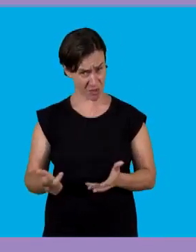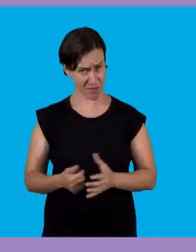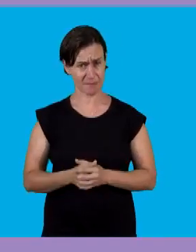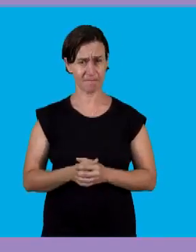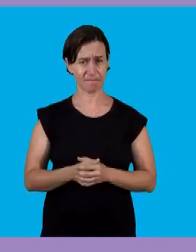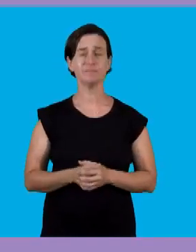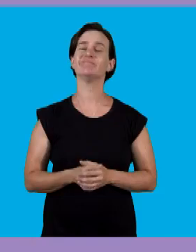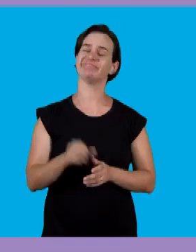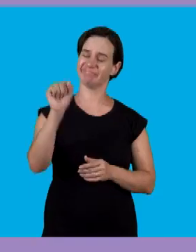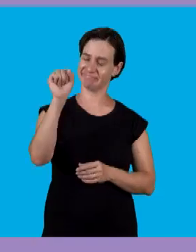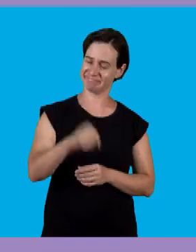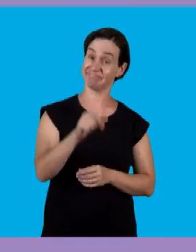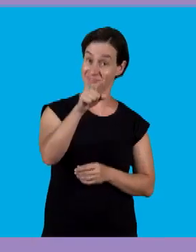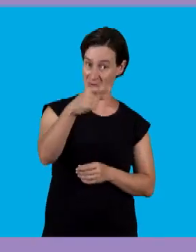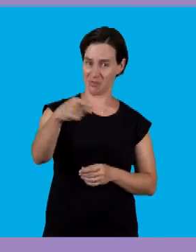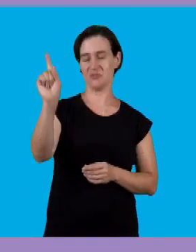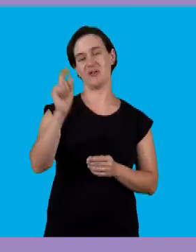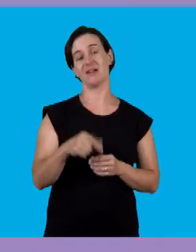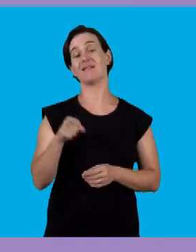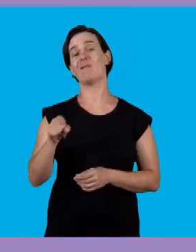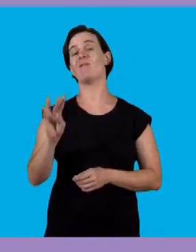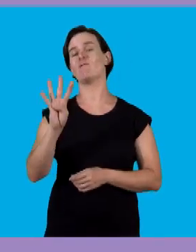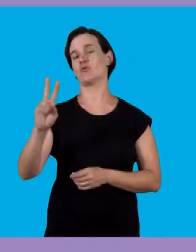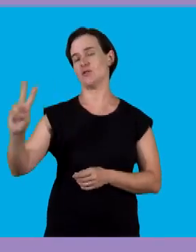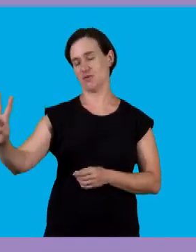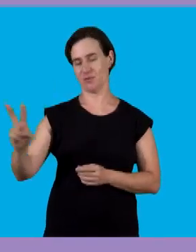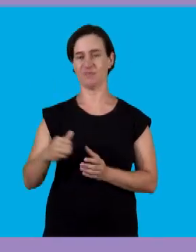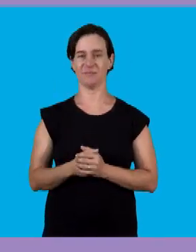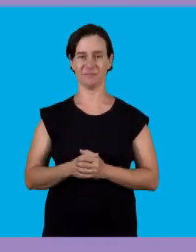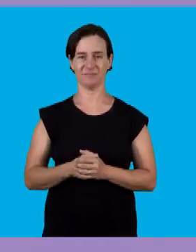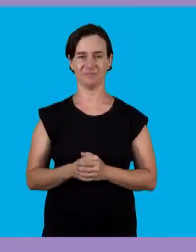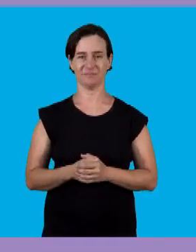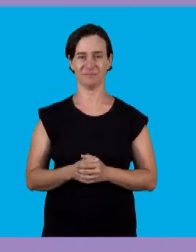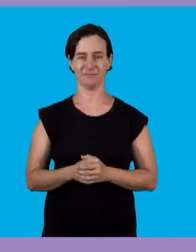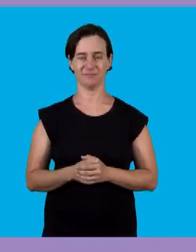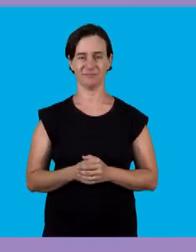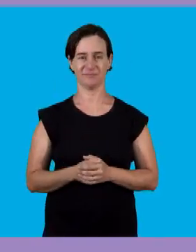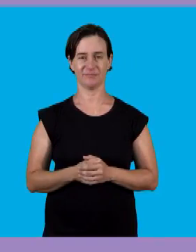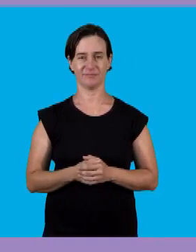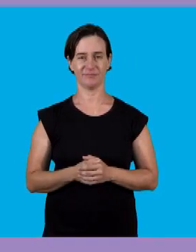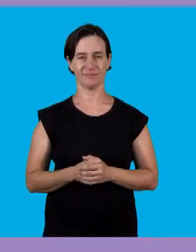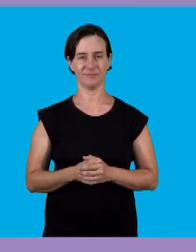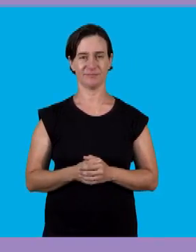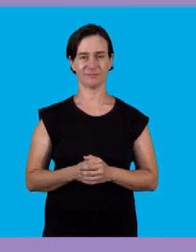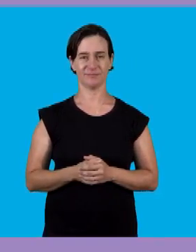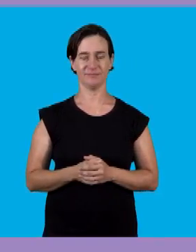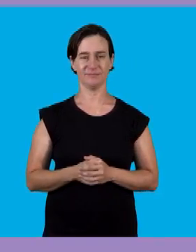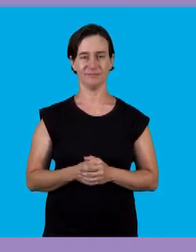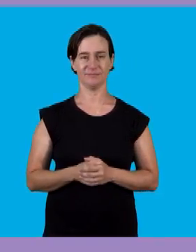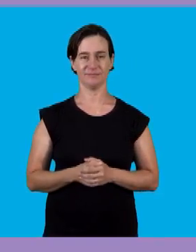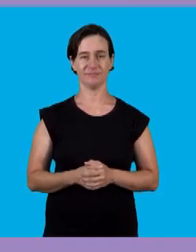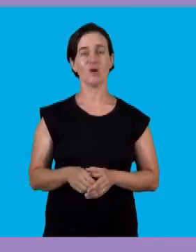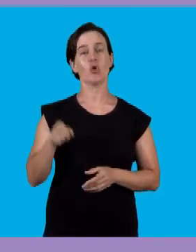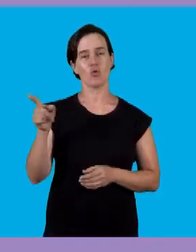is going to be? Of course, you are correct if you have 42 as that output value. So